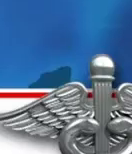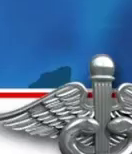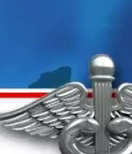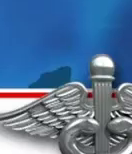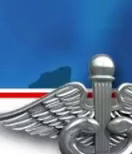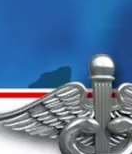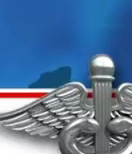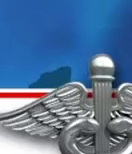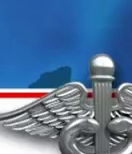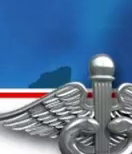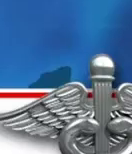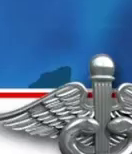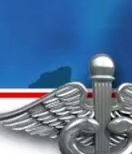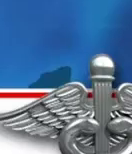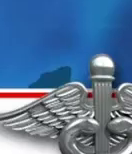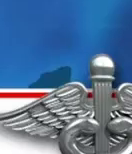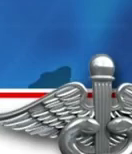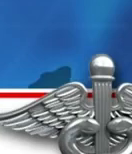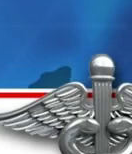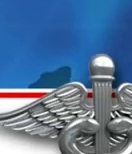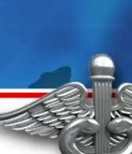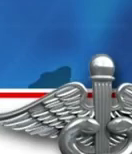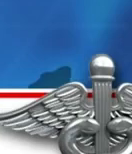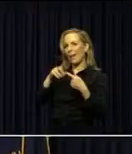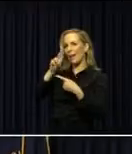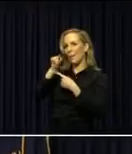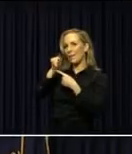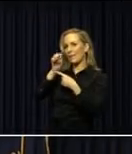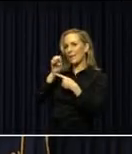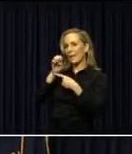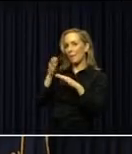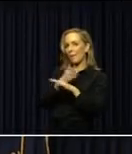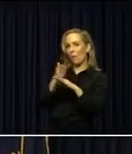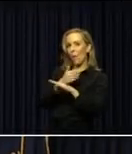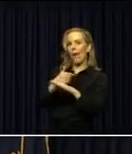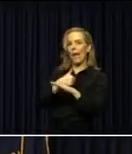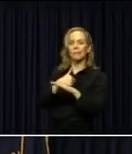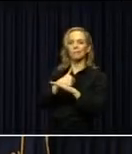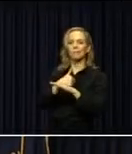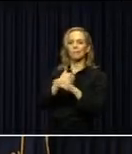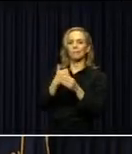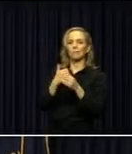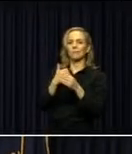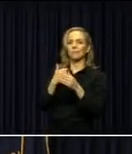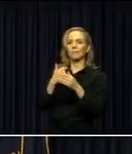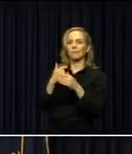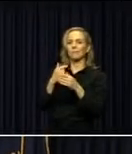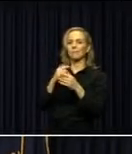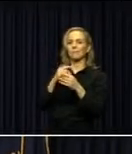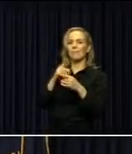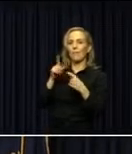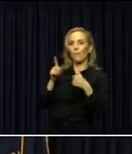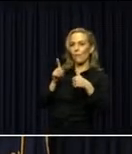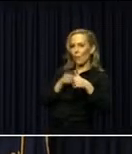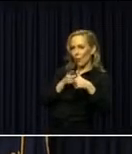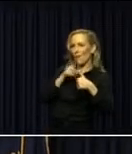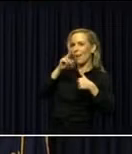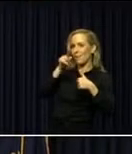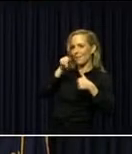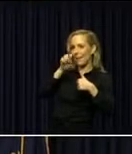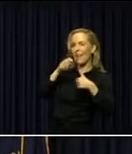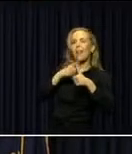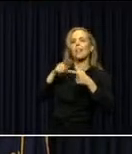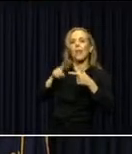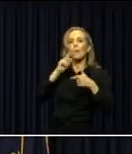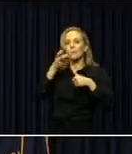Commonwealth today. That brings the total up to 394. Yesterday marked the biggest increase with 54